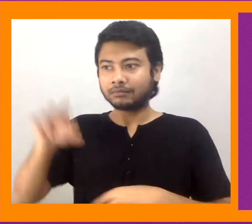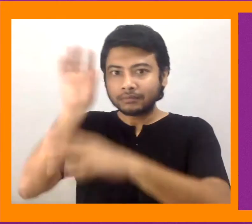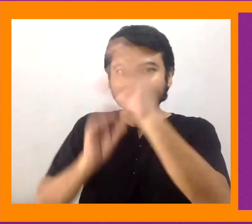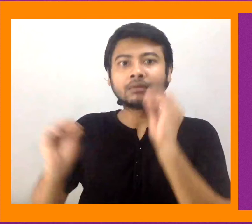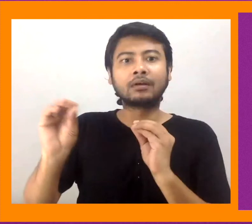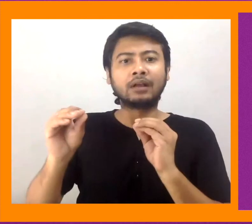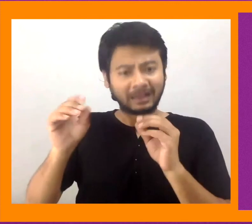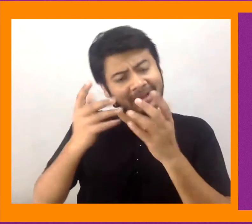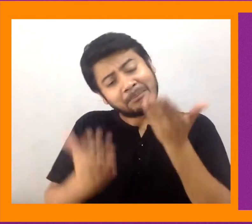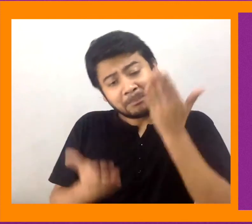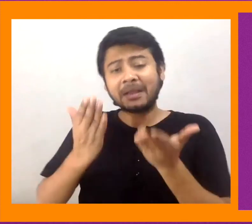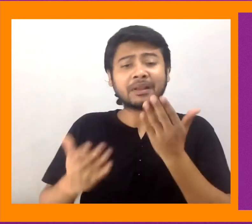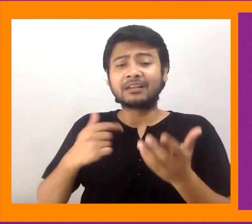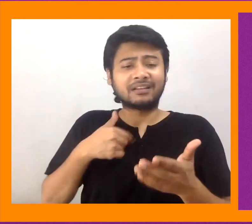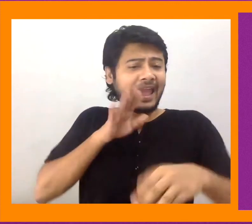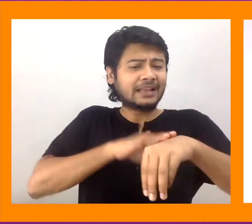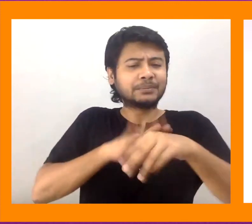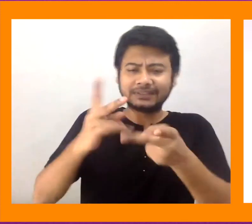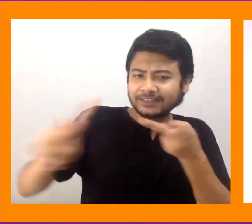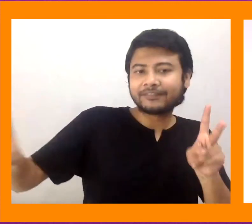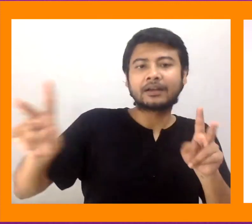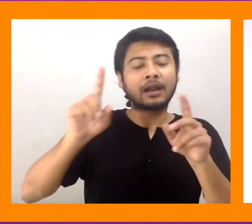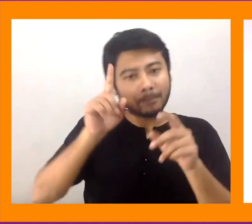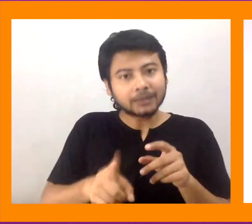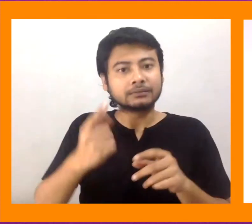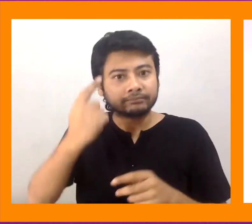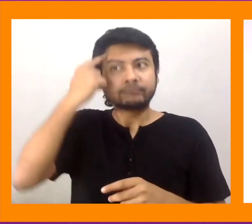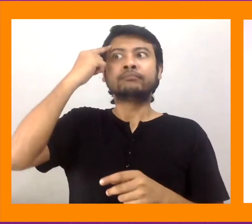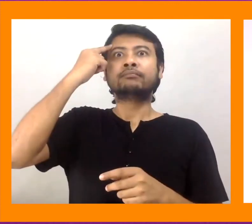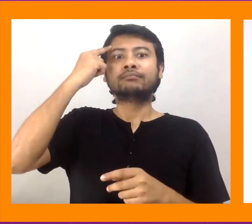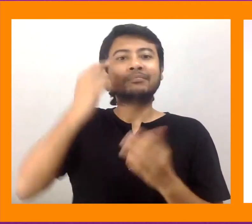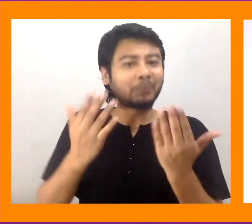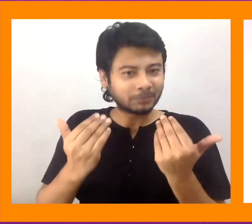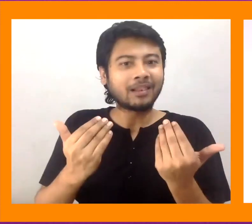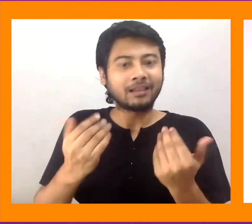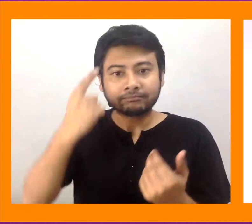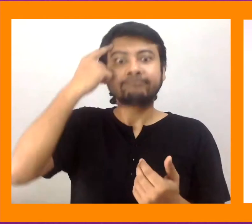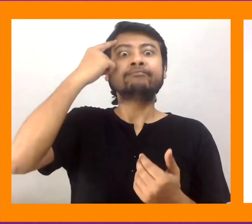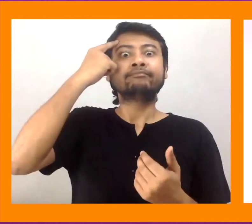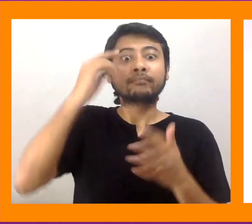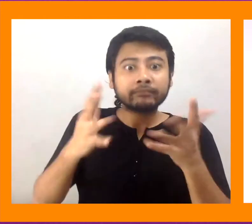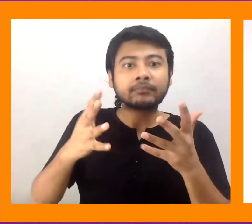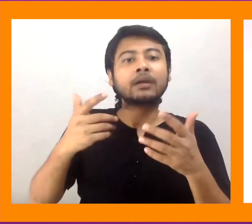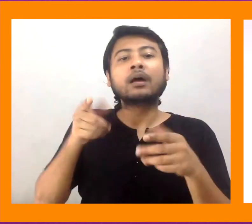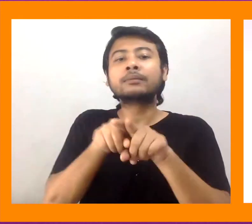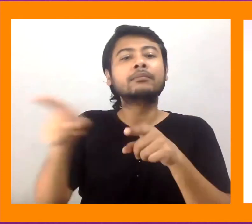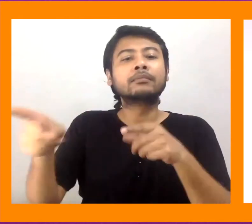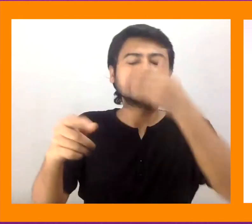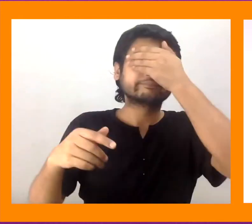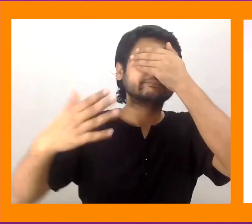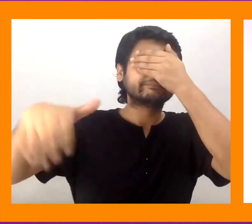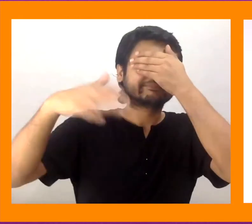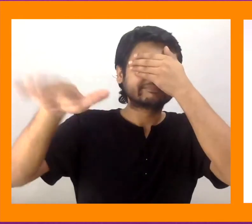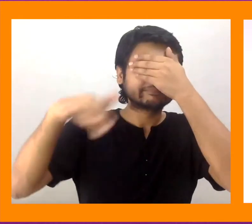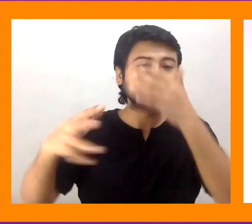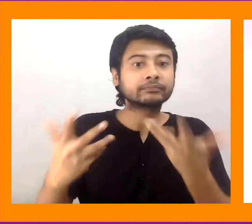we do not even realize we are a part of. We realize how, directly or indirectly, we become part of the problem.